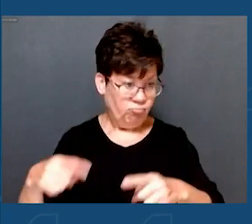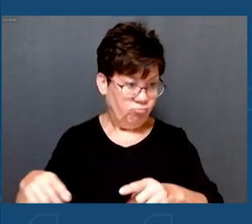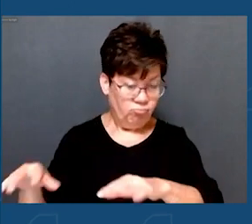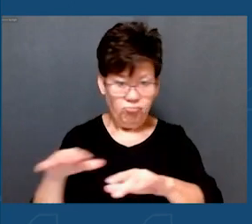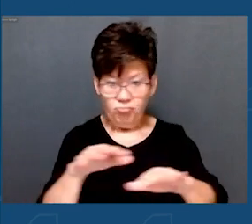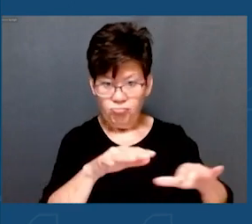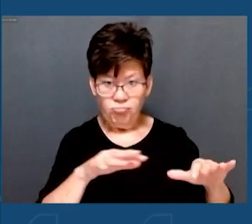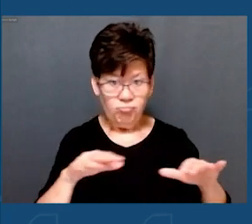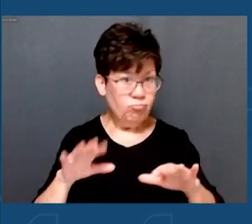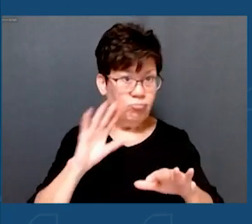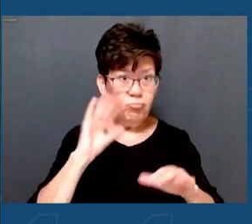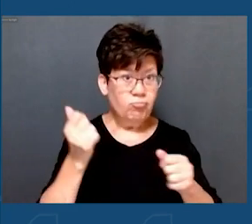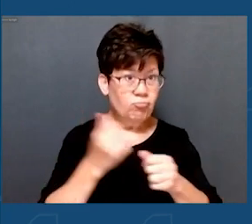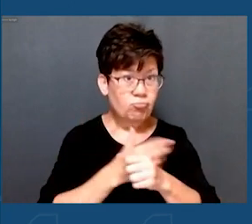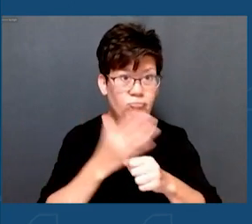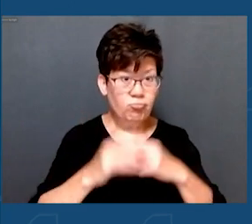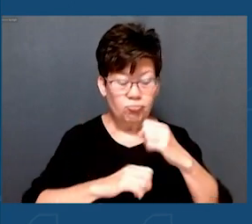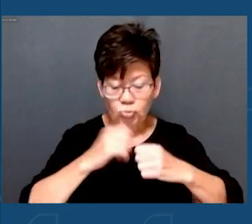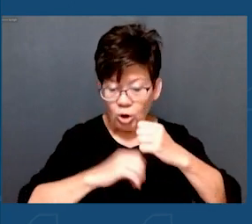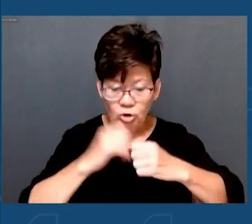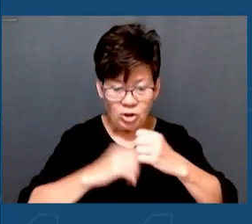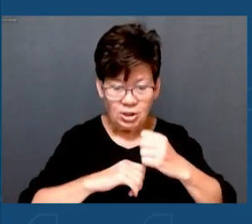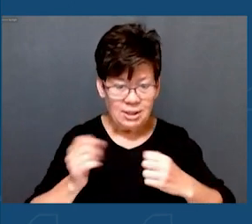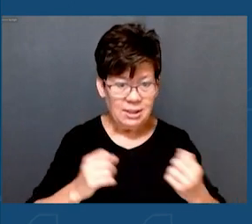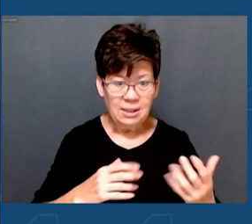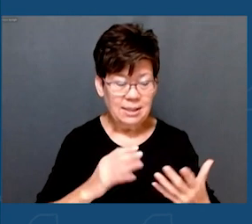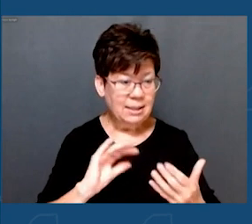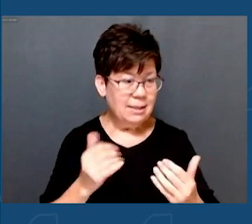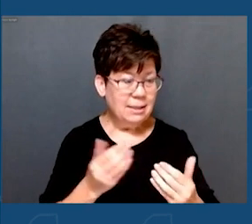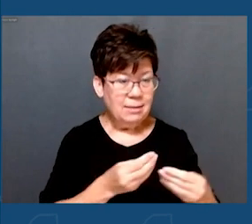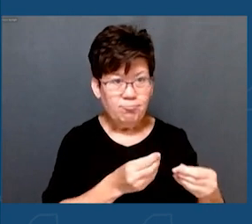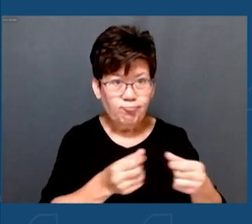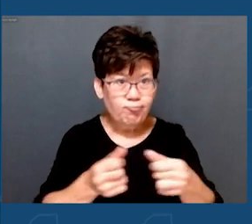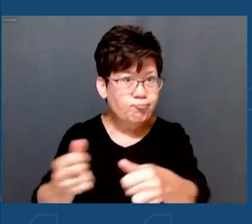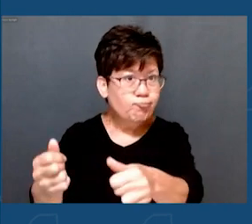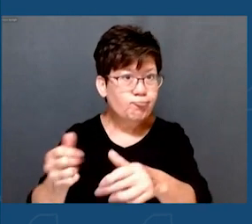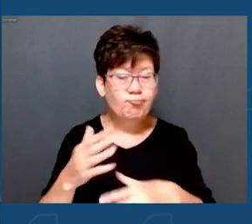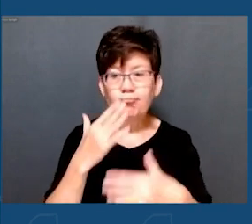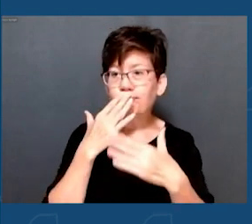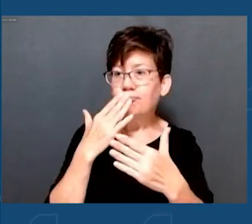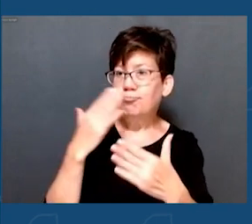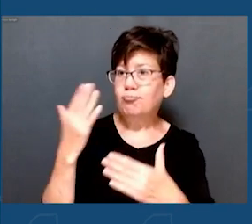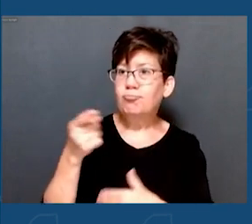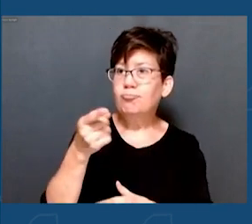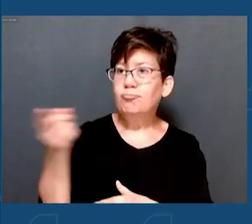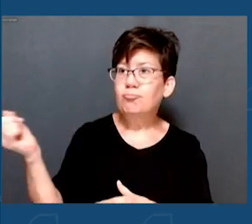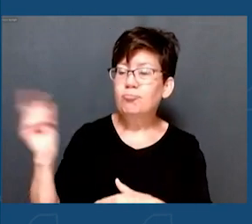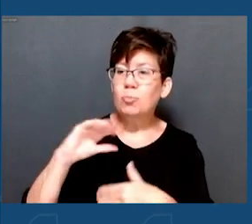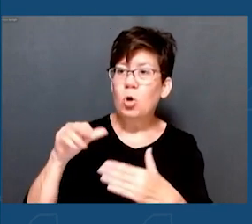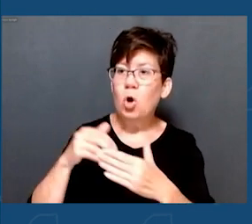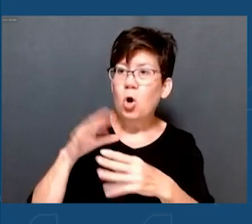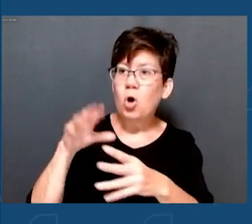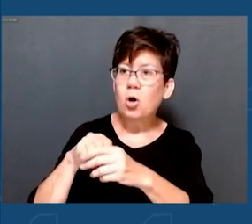seamless throughout the building process. Thank you, everyone on the building team.